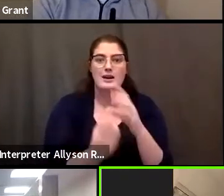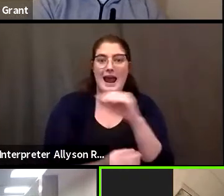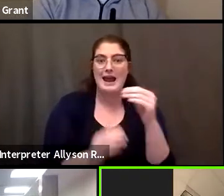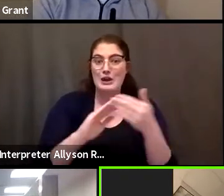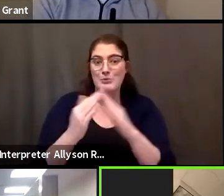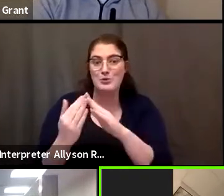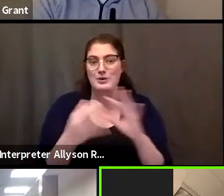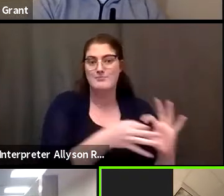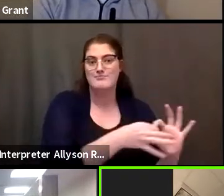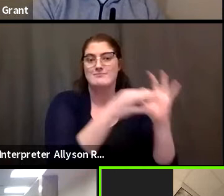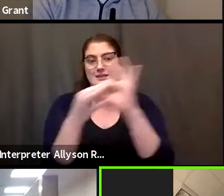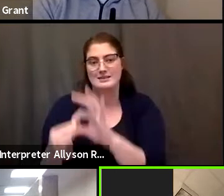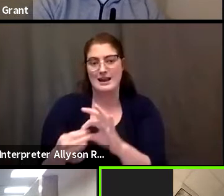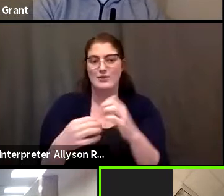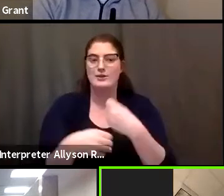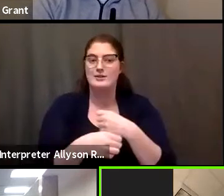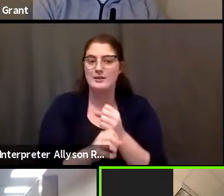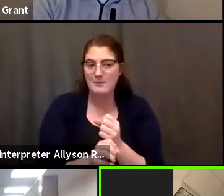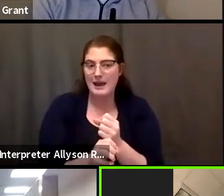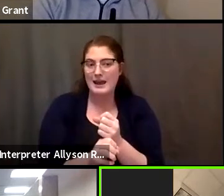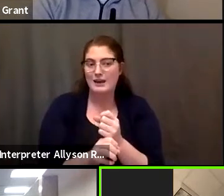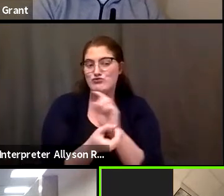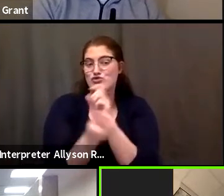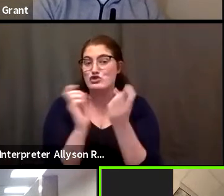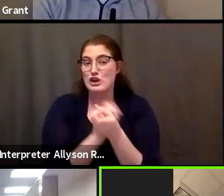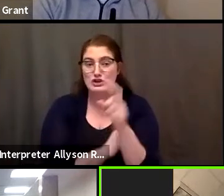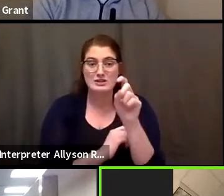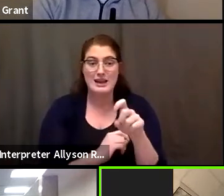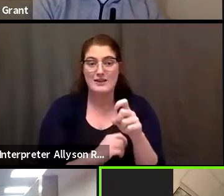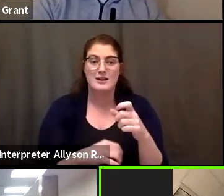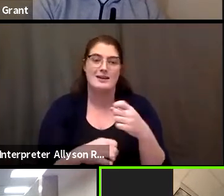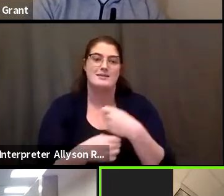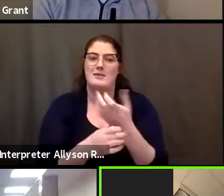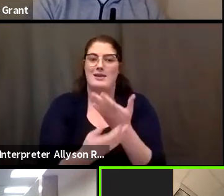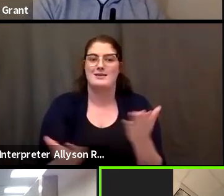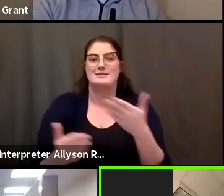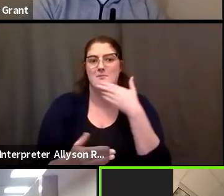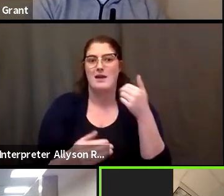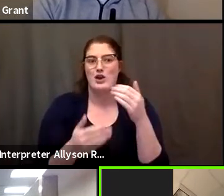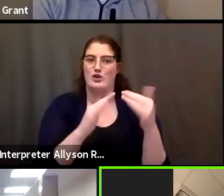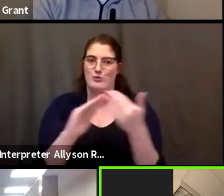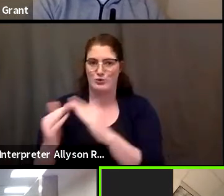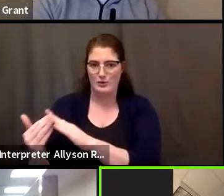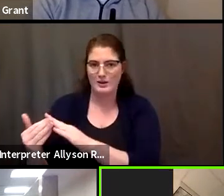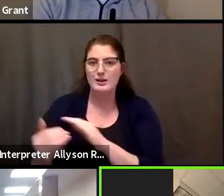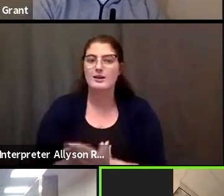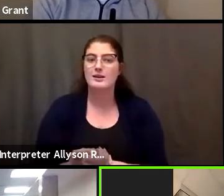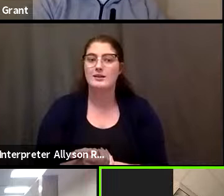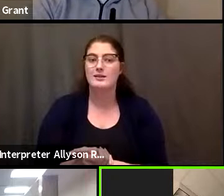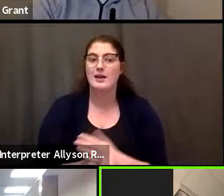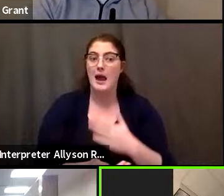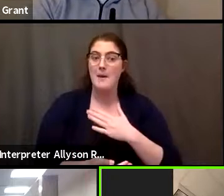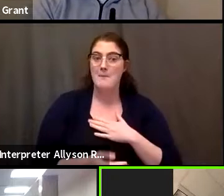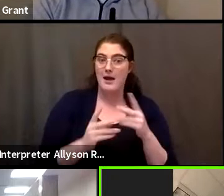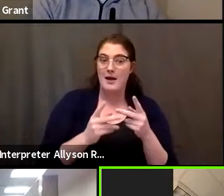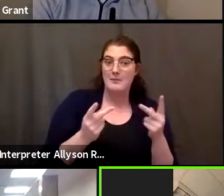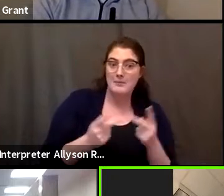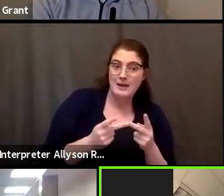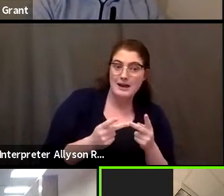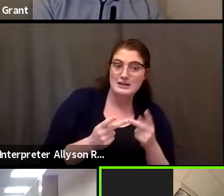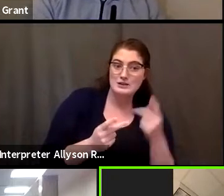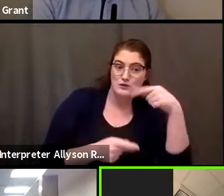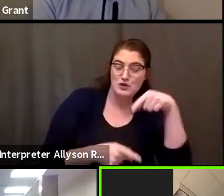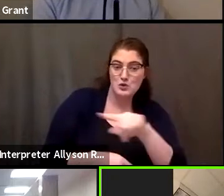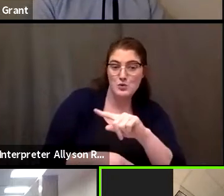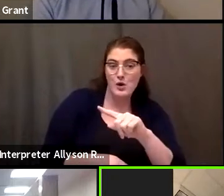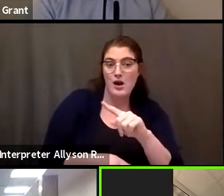community, link together to make these the changes necessary to make this a better community. And my pledge to you guys is to be able